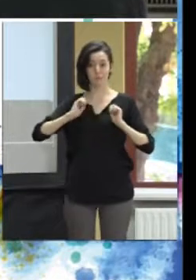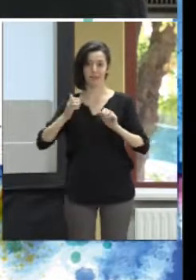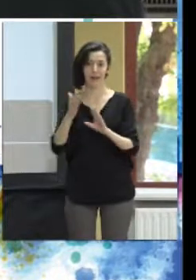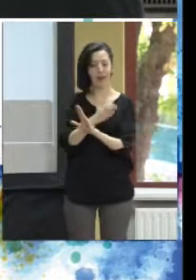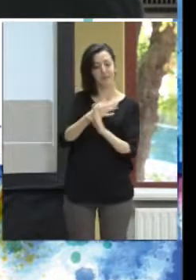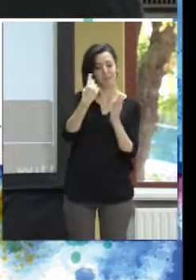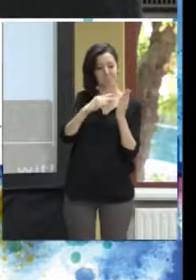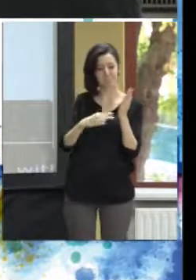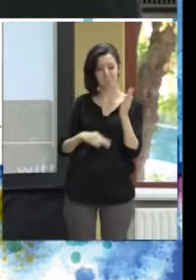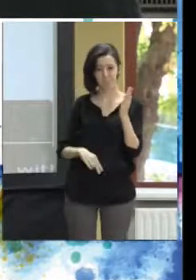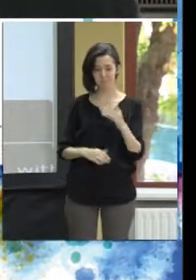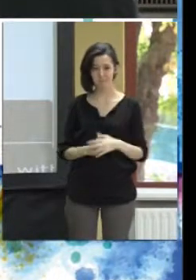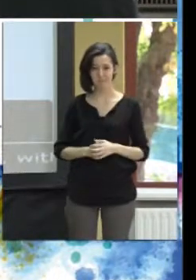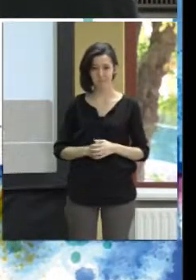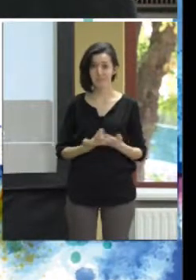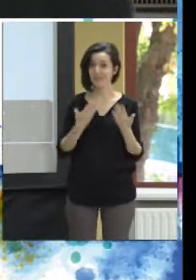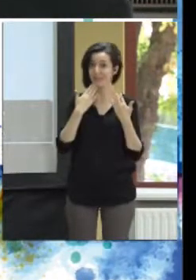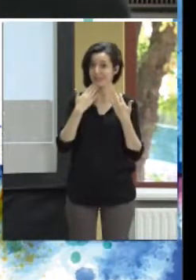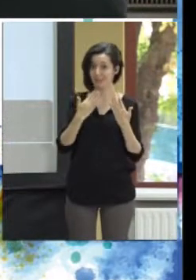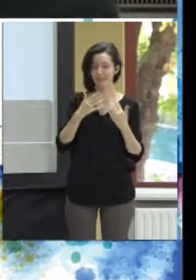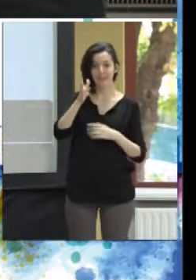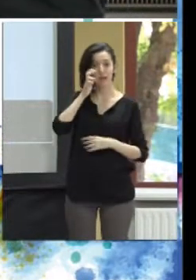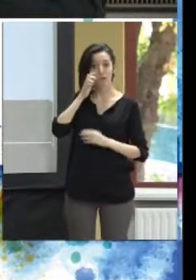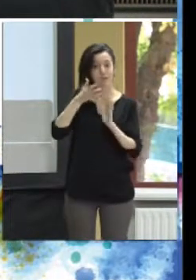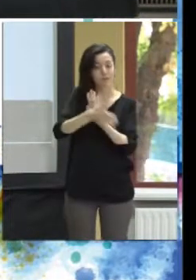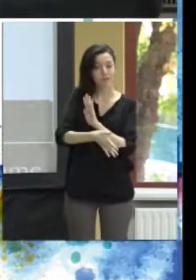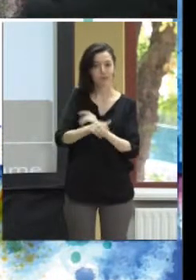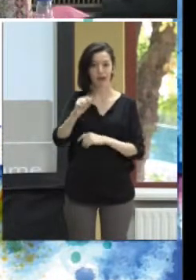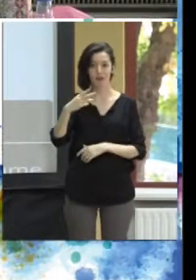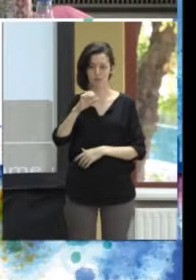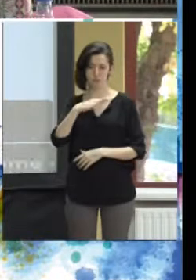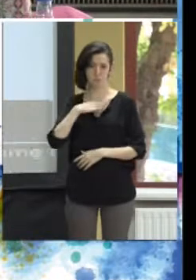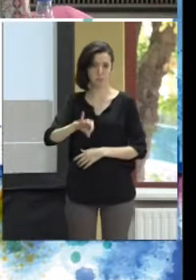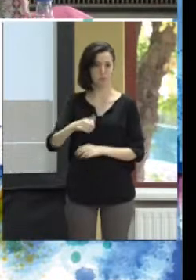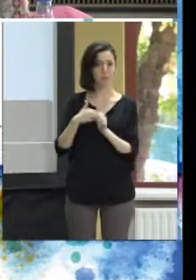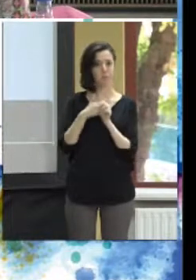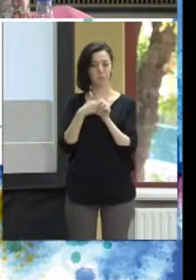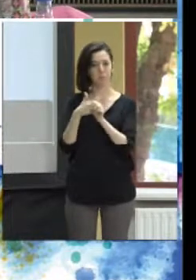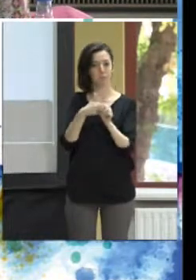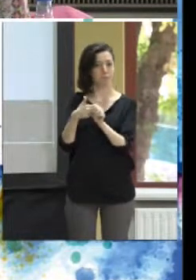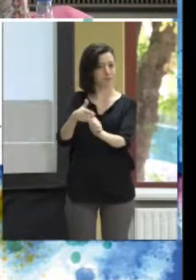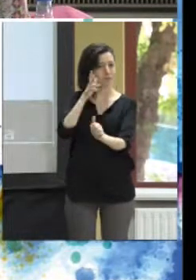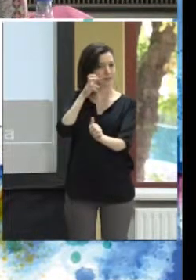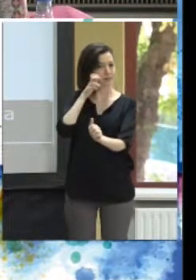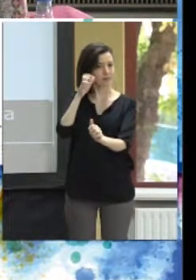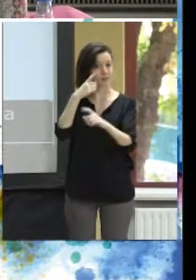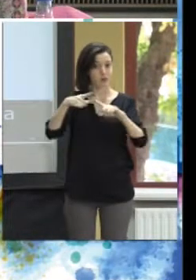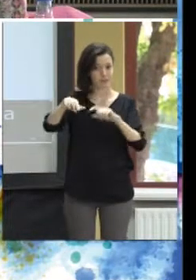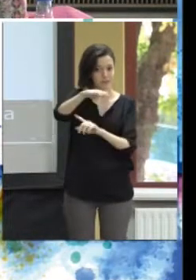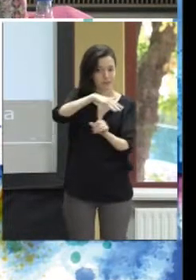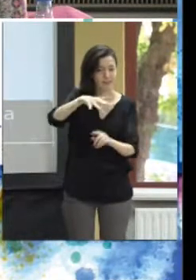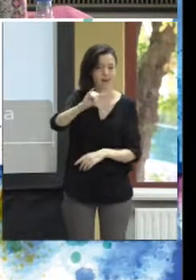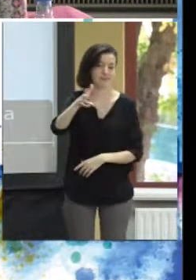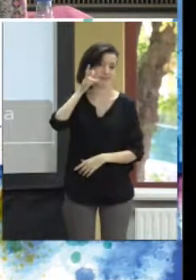of the show before it starts. Thanks to the audio description, Alberto follows the play from his chair and listens to